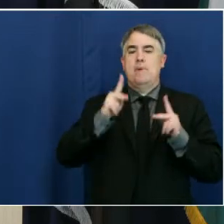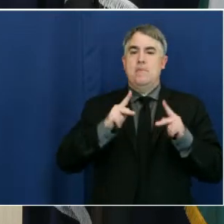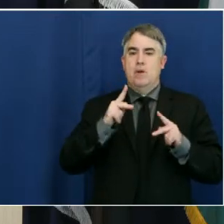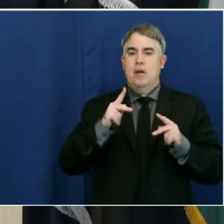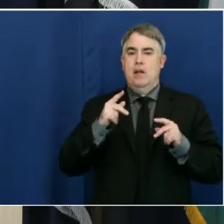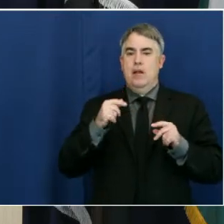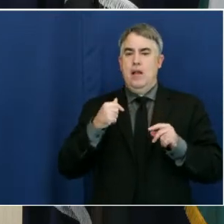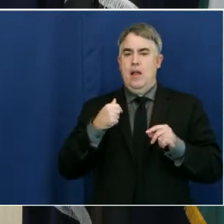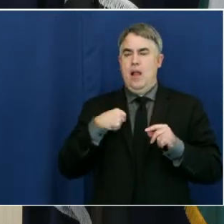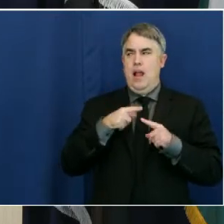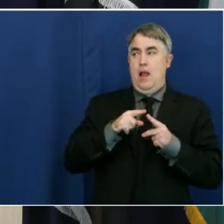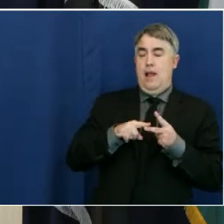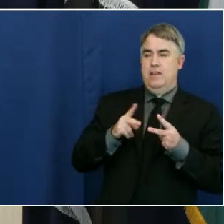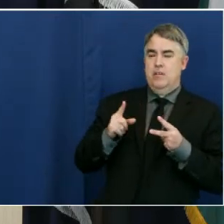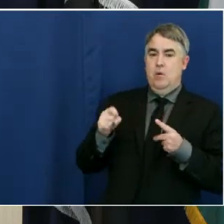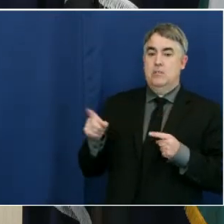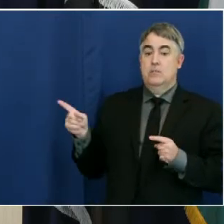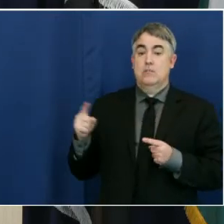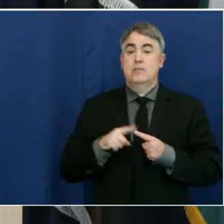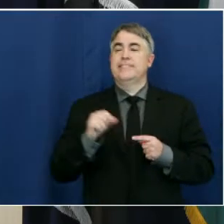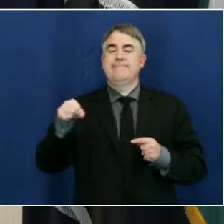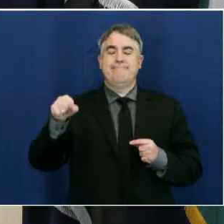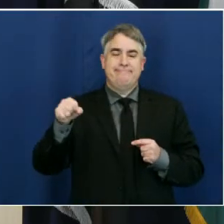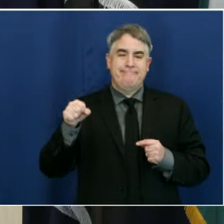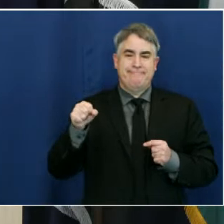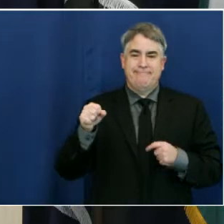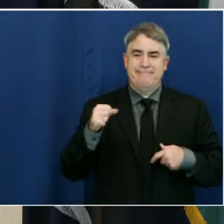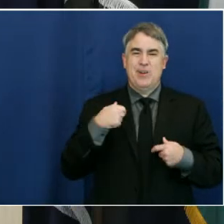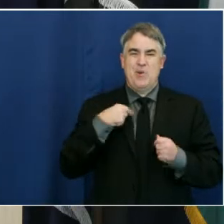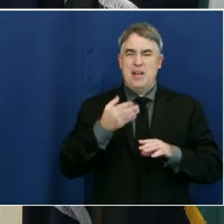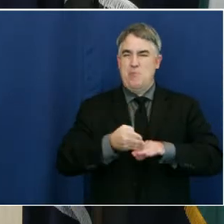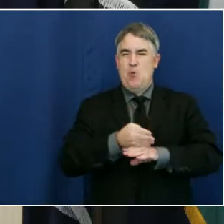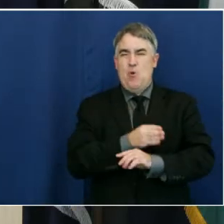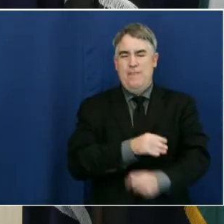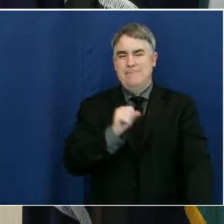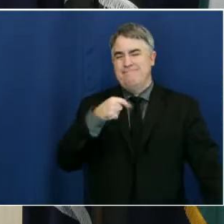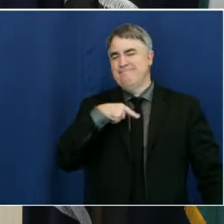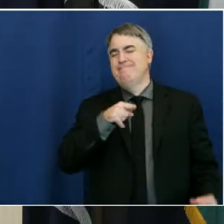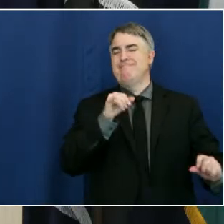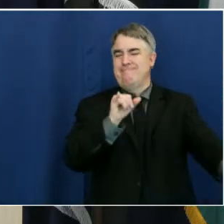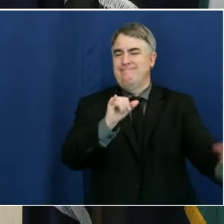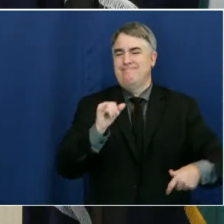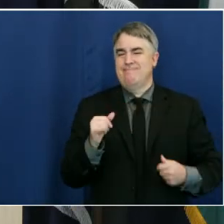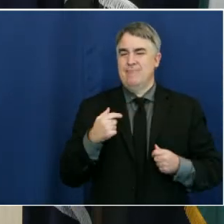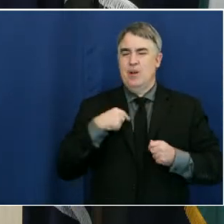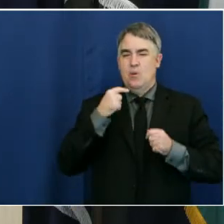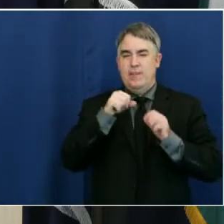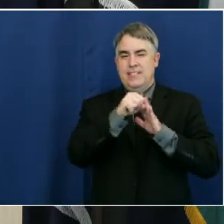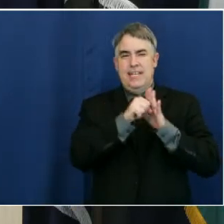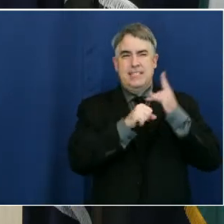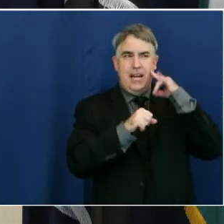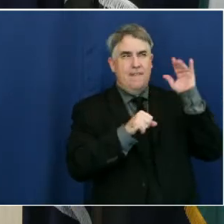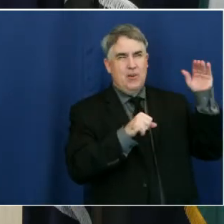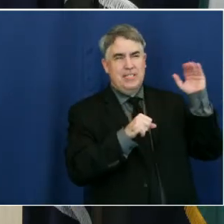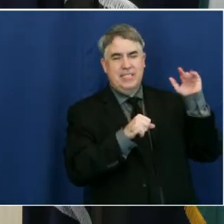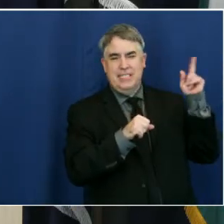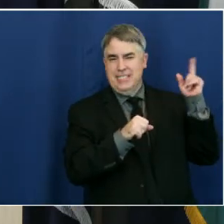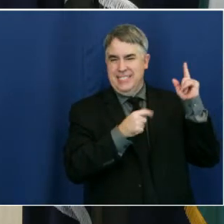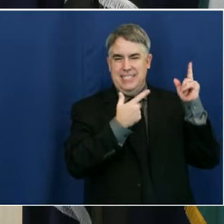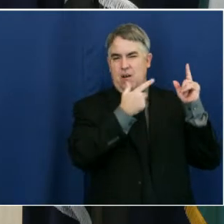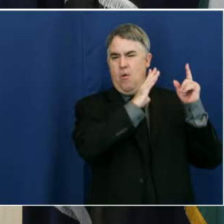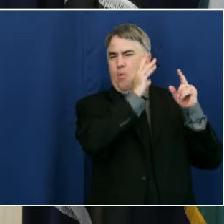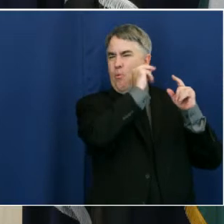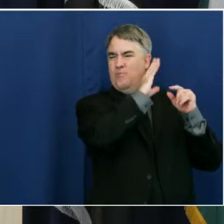Yeah, we definitely have plans to improve it. John, we're working with the state of California is launching an integrated kind of